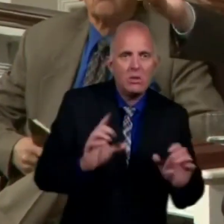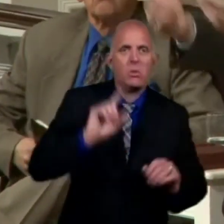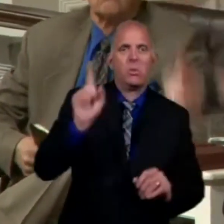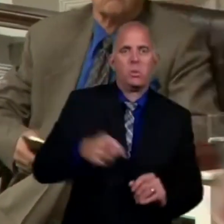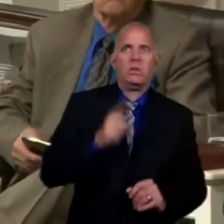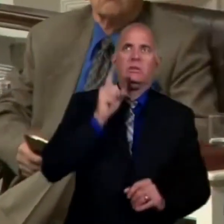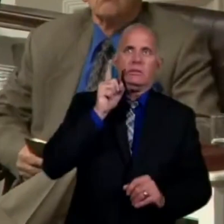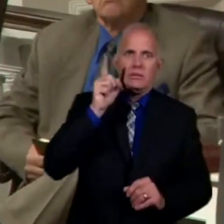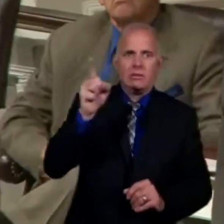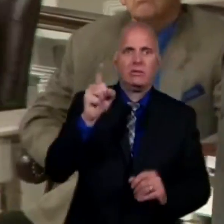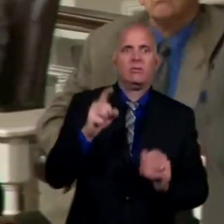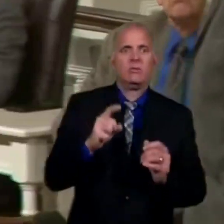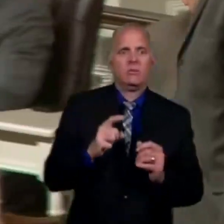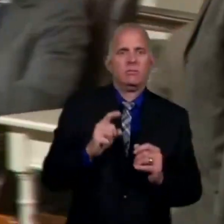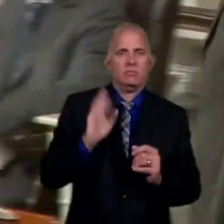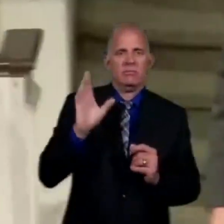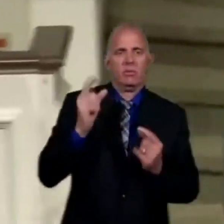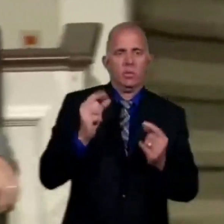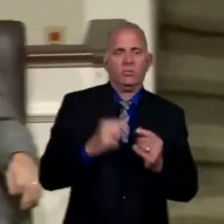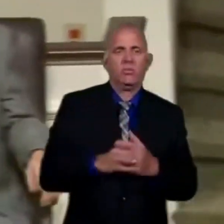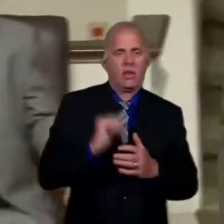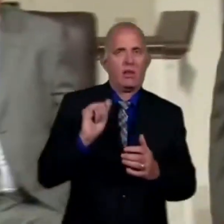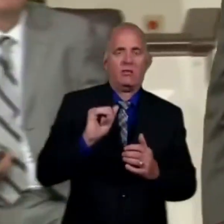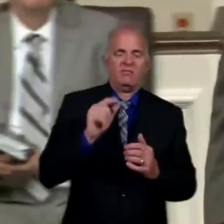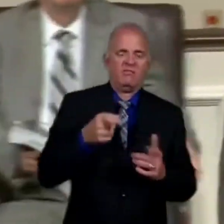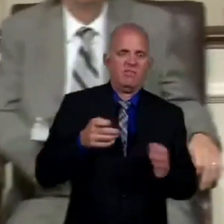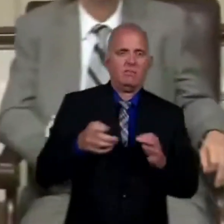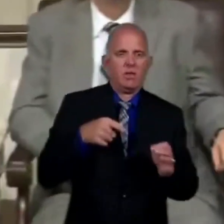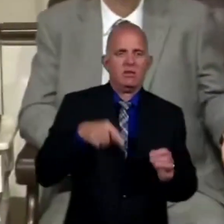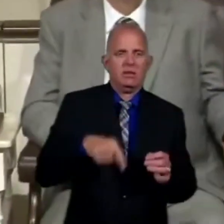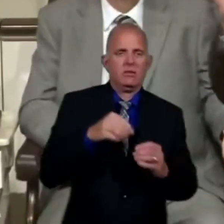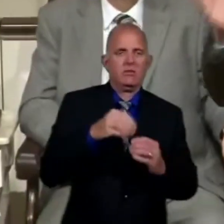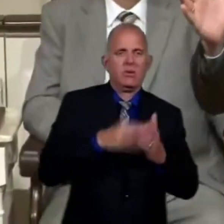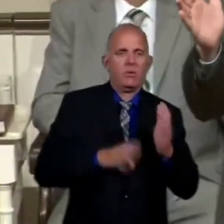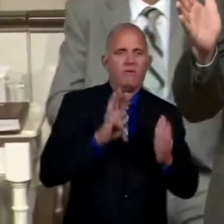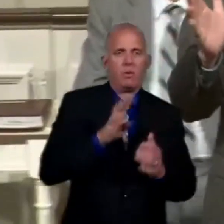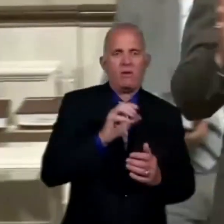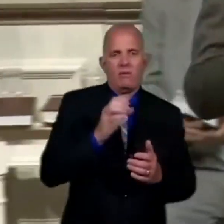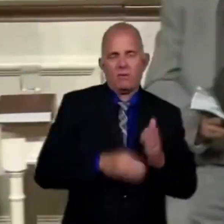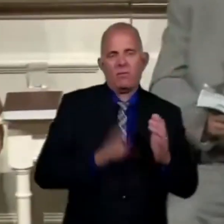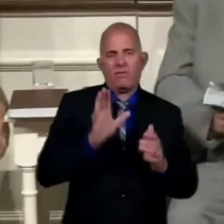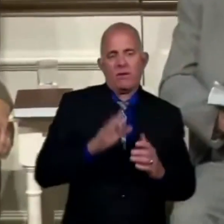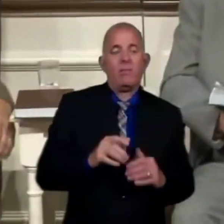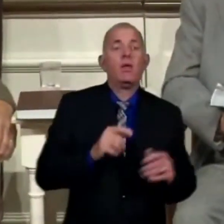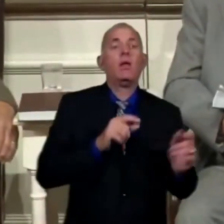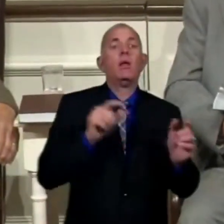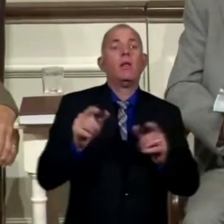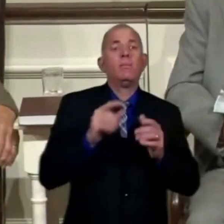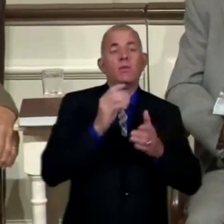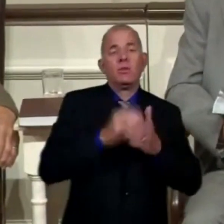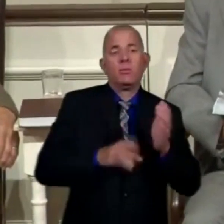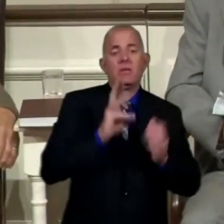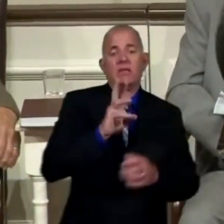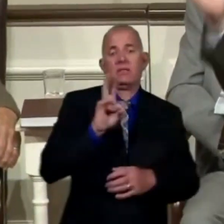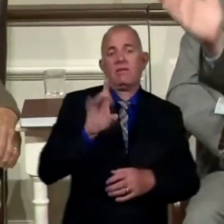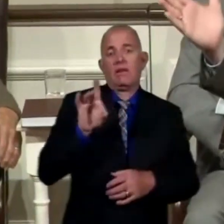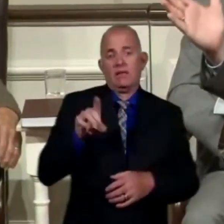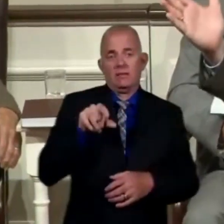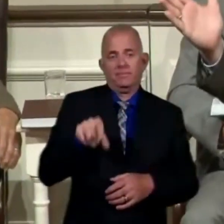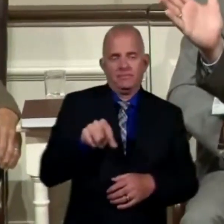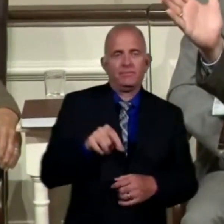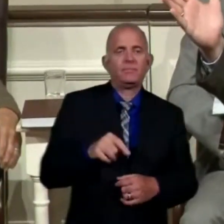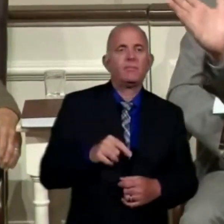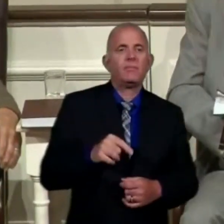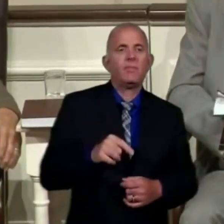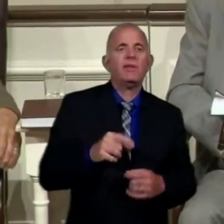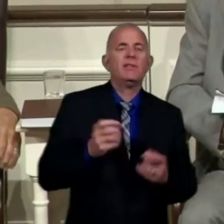what He did. And he's going to talk about it in 4 and 5. Chapters 6, 7, and 8 are chapters of